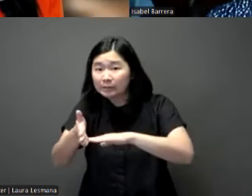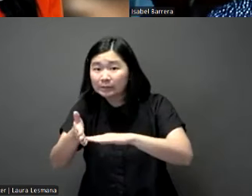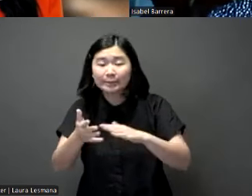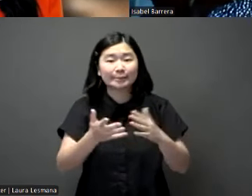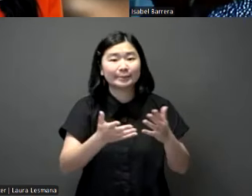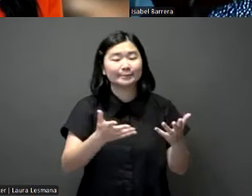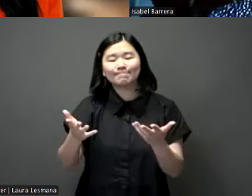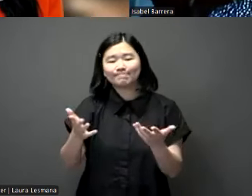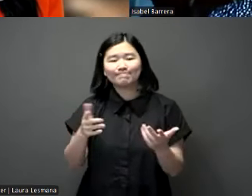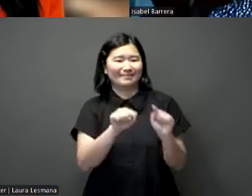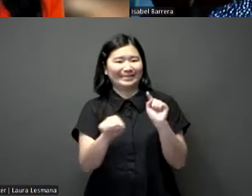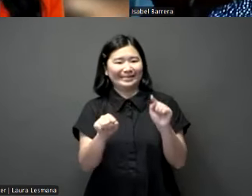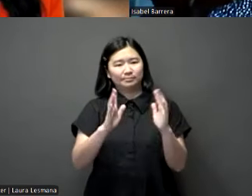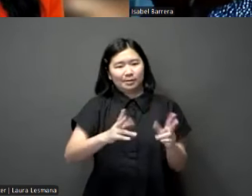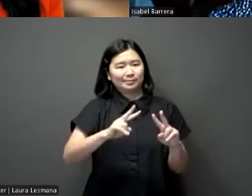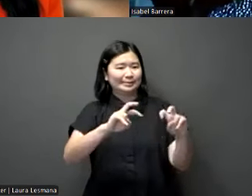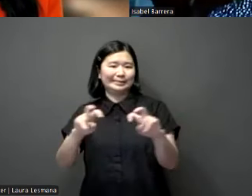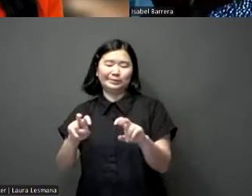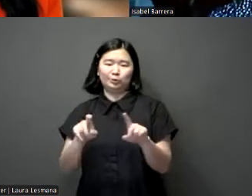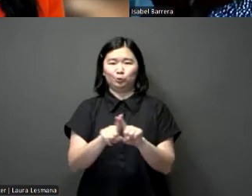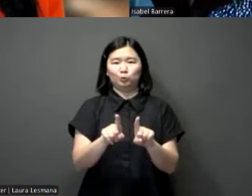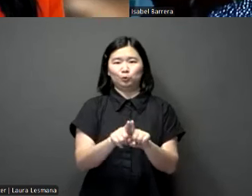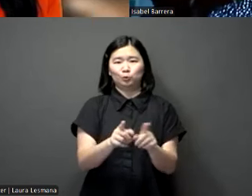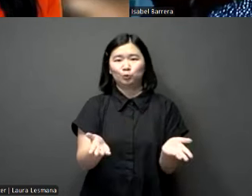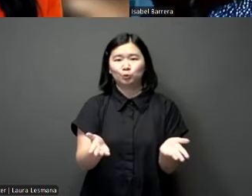social stratification. However,